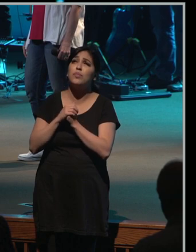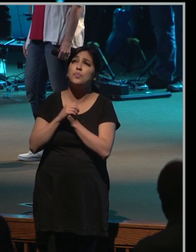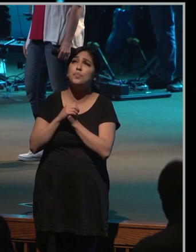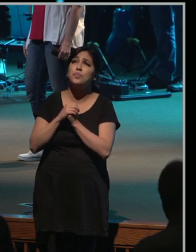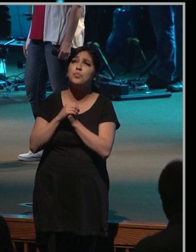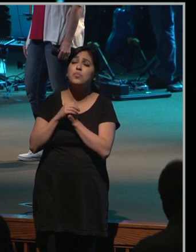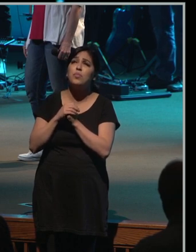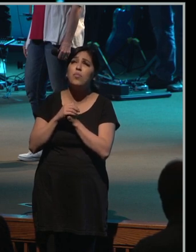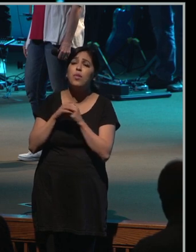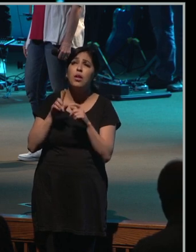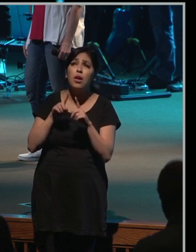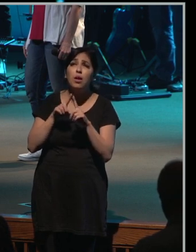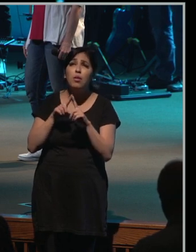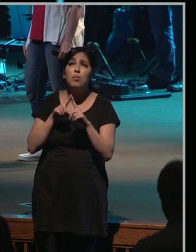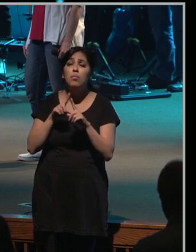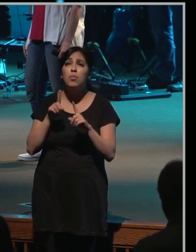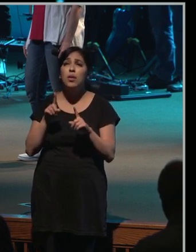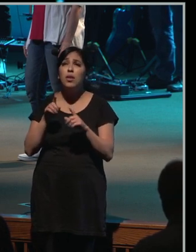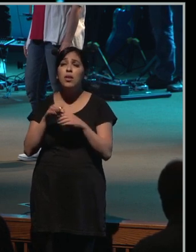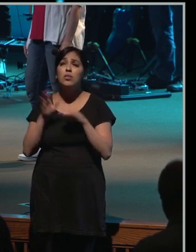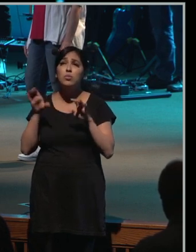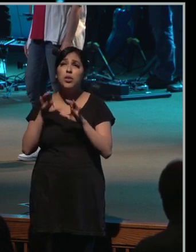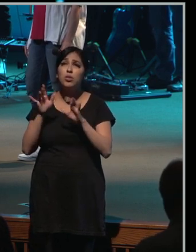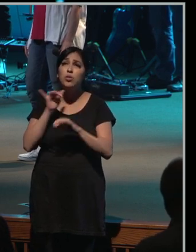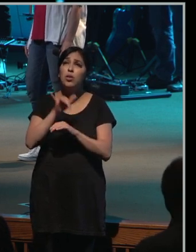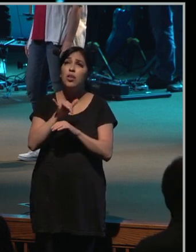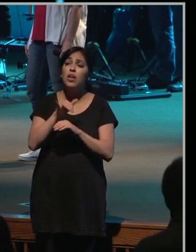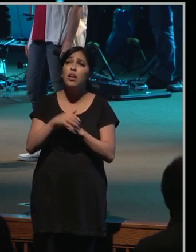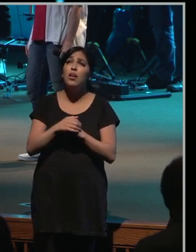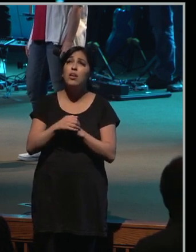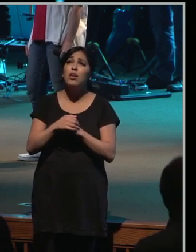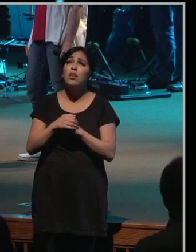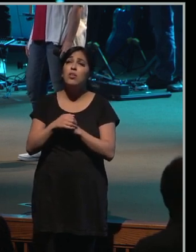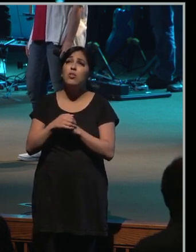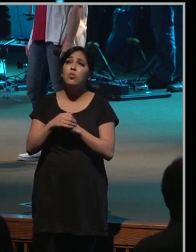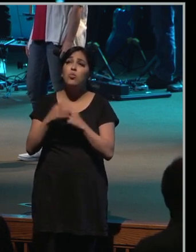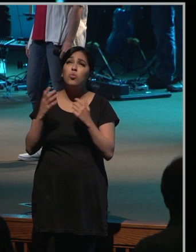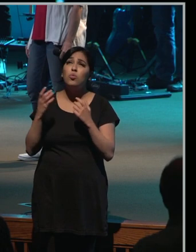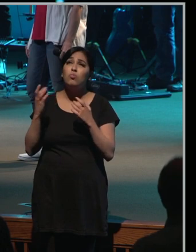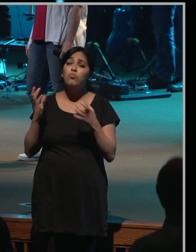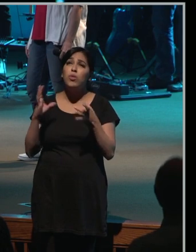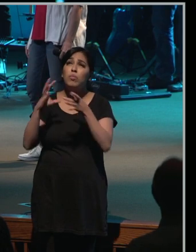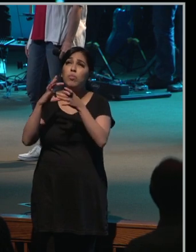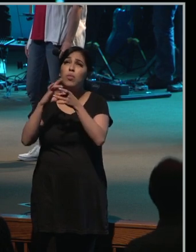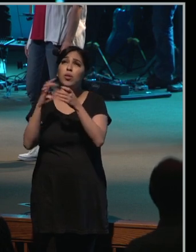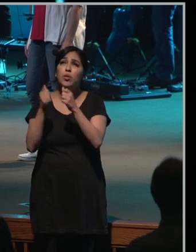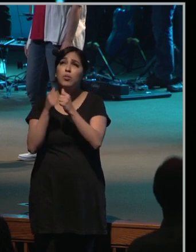But as we do that, we partner with you in your work. We partner with you as you